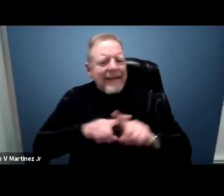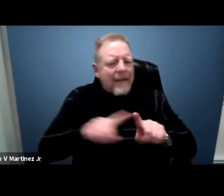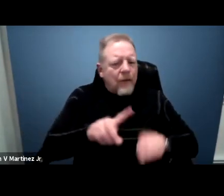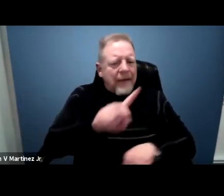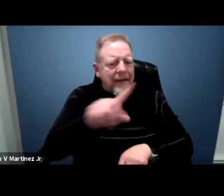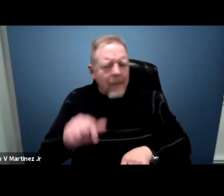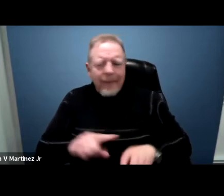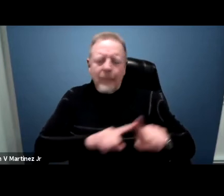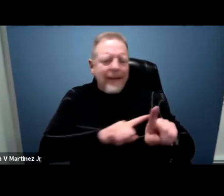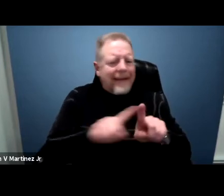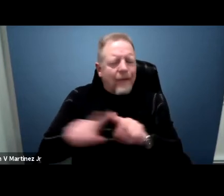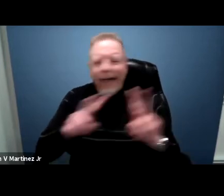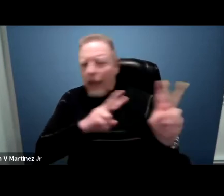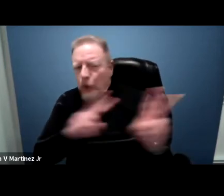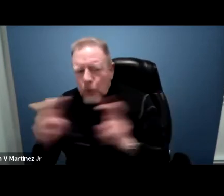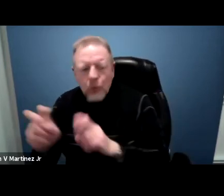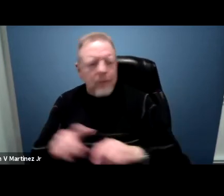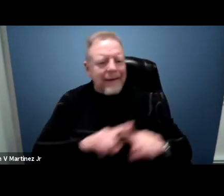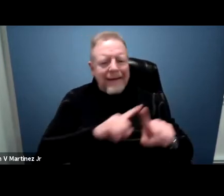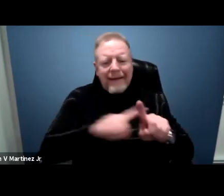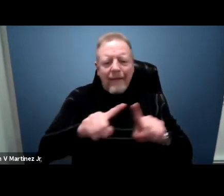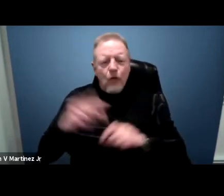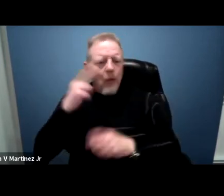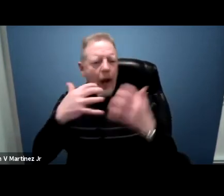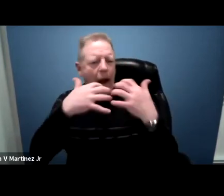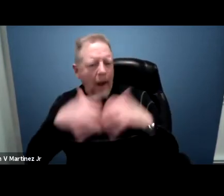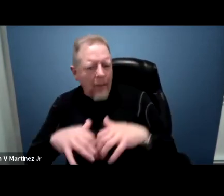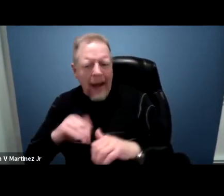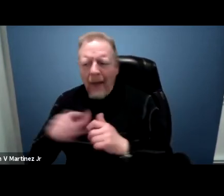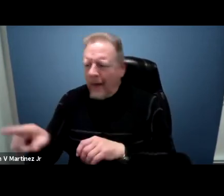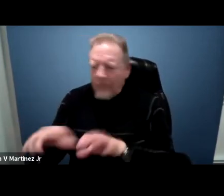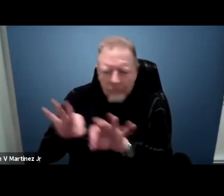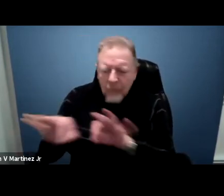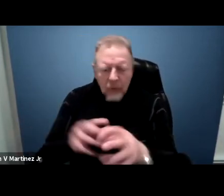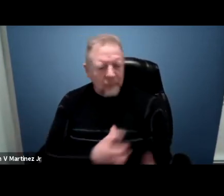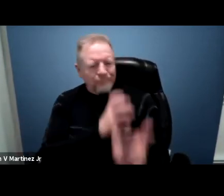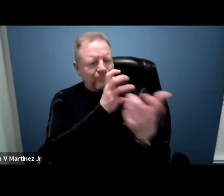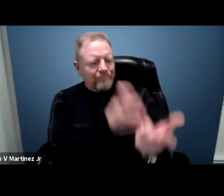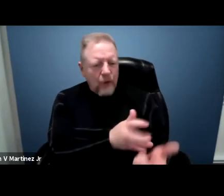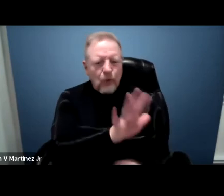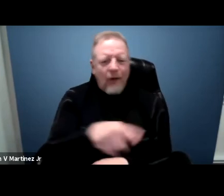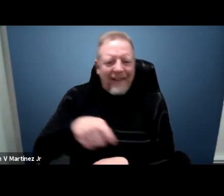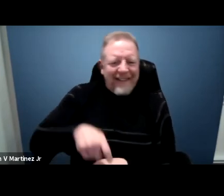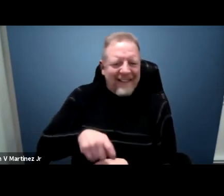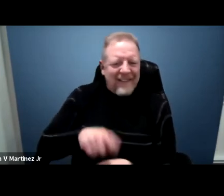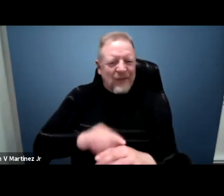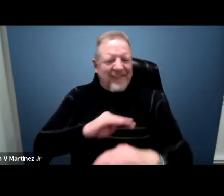different issues, and ways that employers can accommodate those